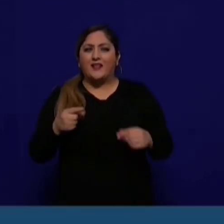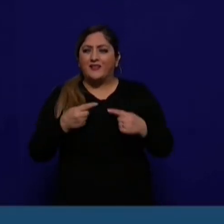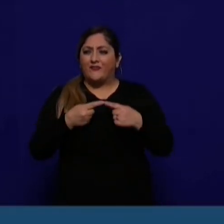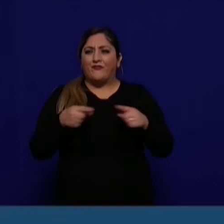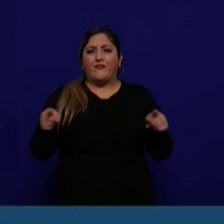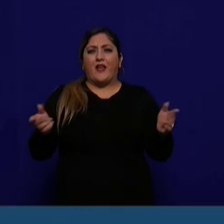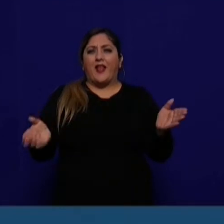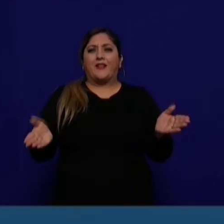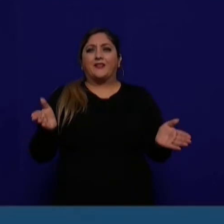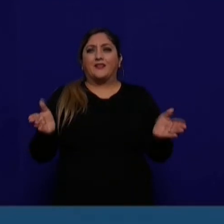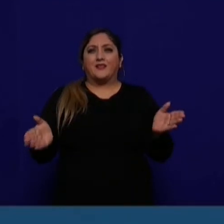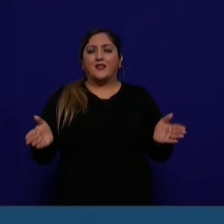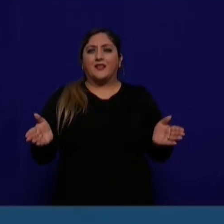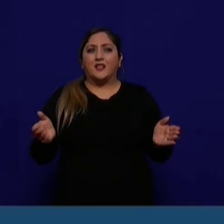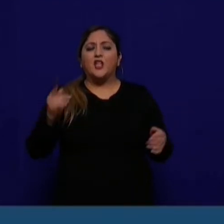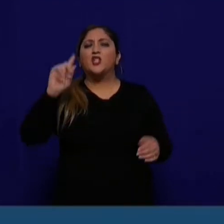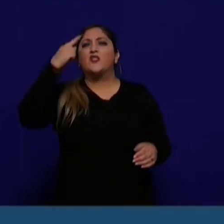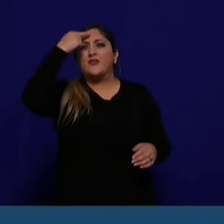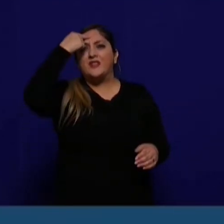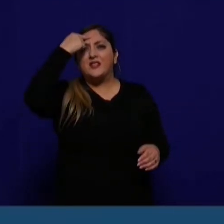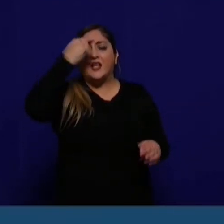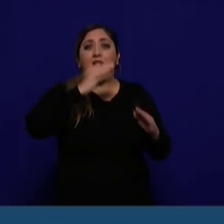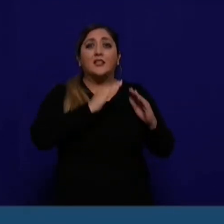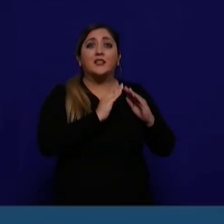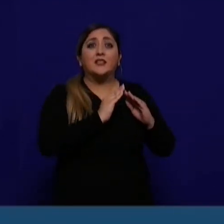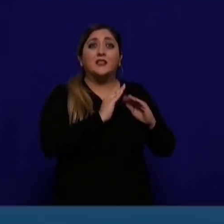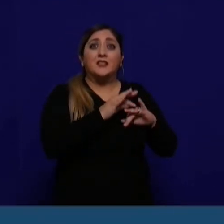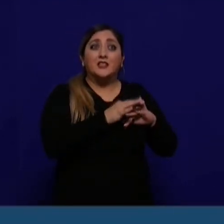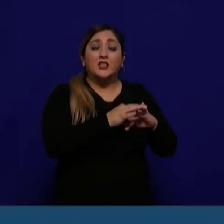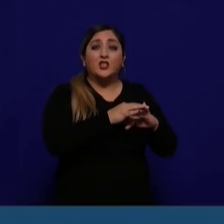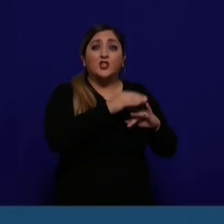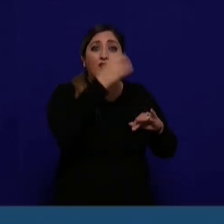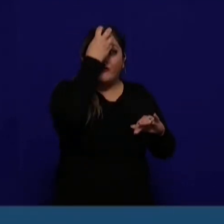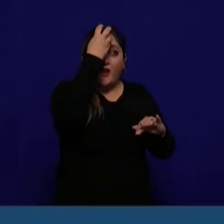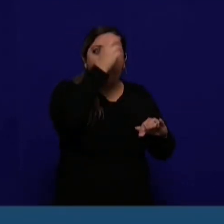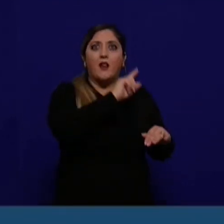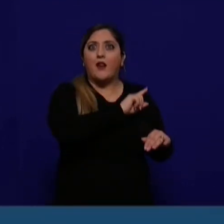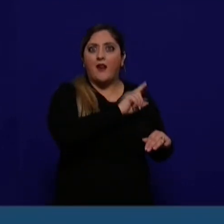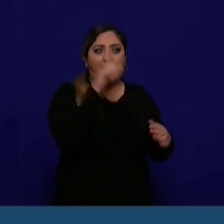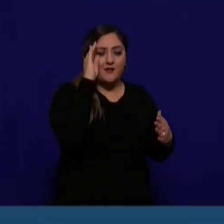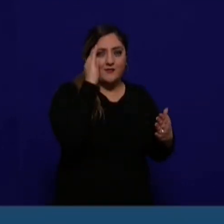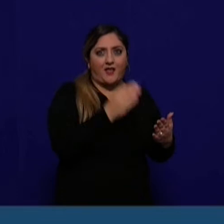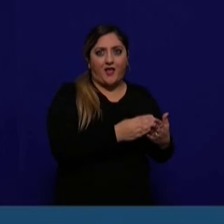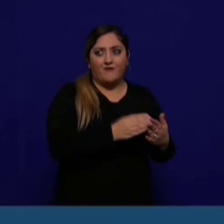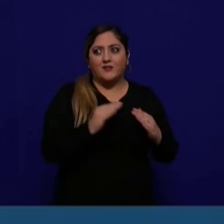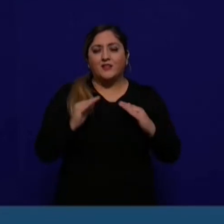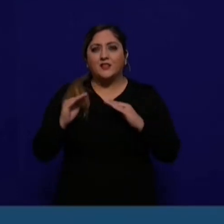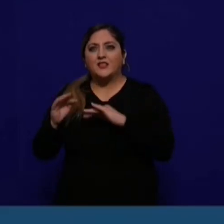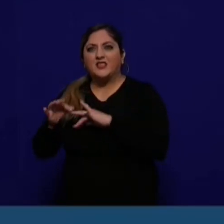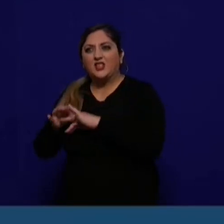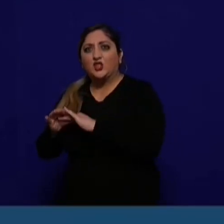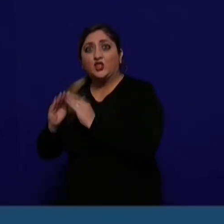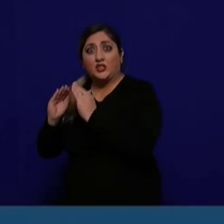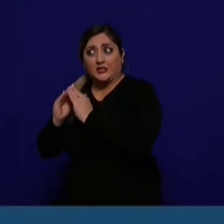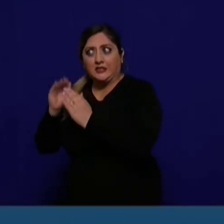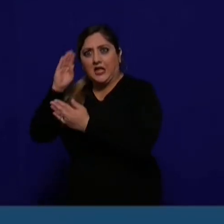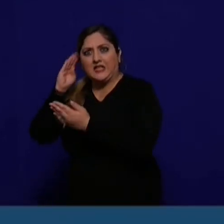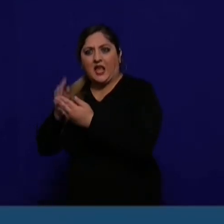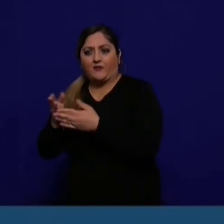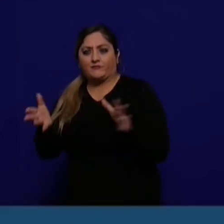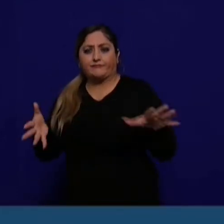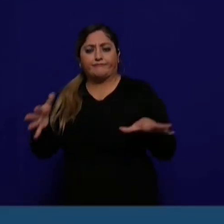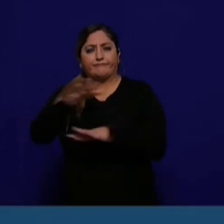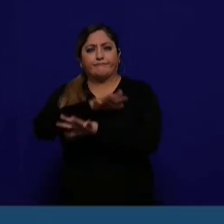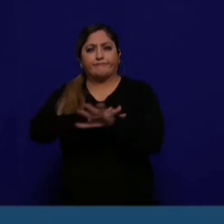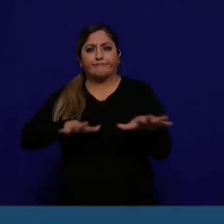to get married in a church than in an outdoor civil ceremony? And the second question is, people are also asking us, what is the idea or science